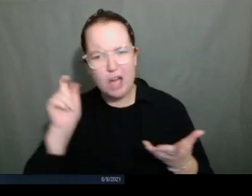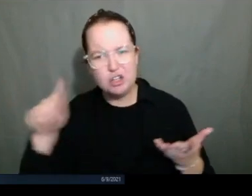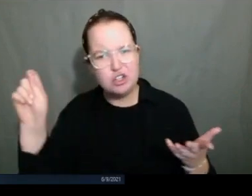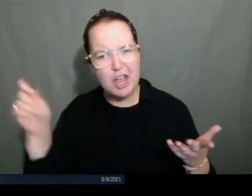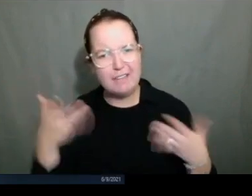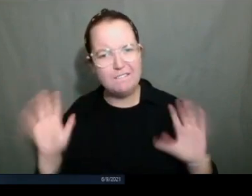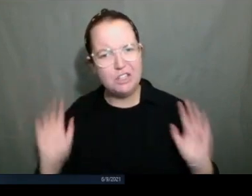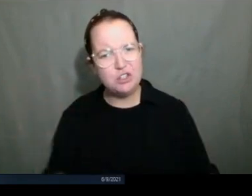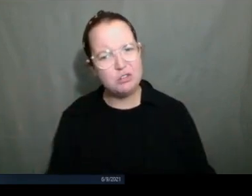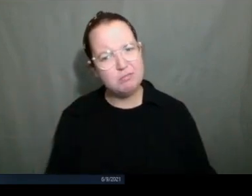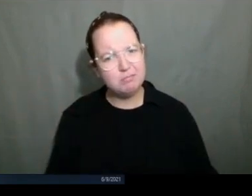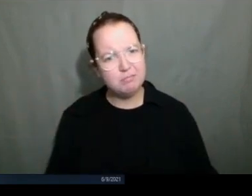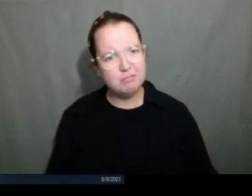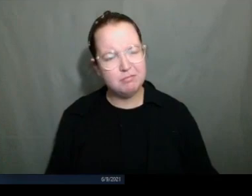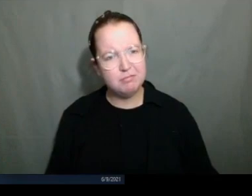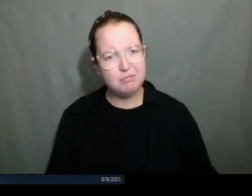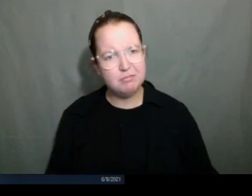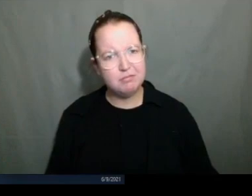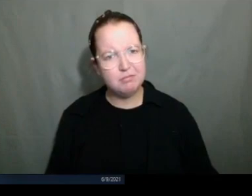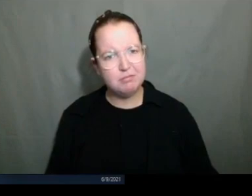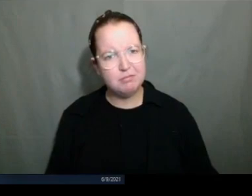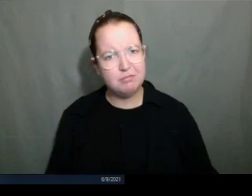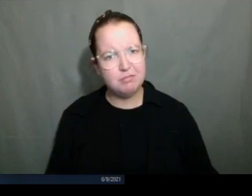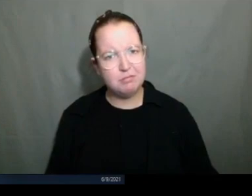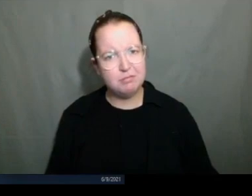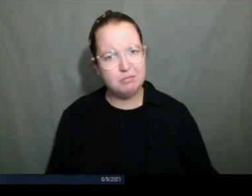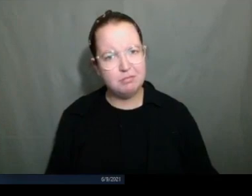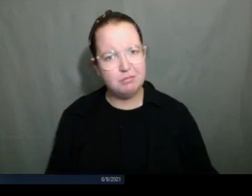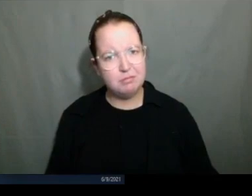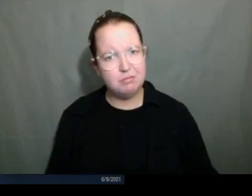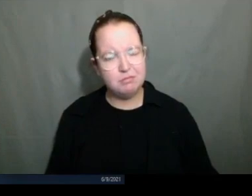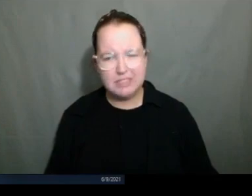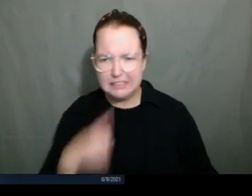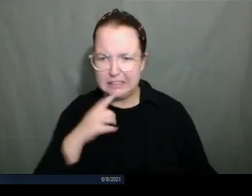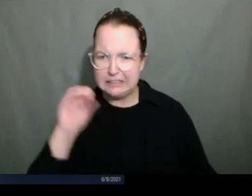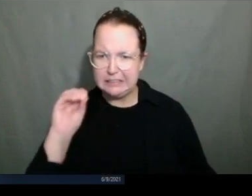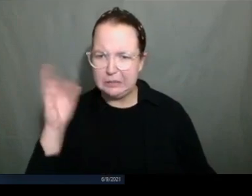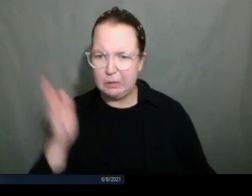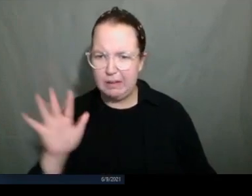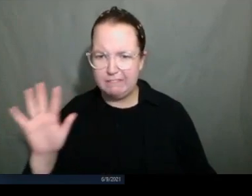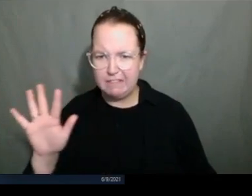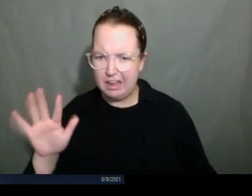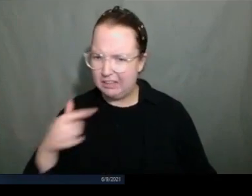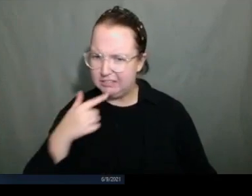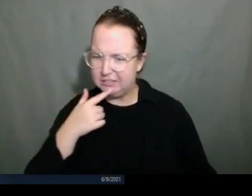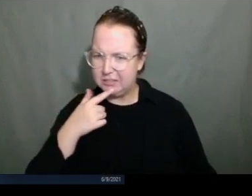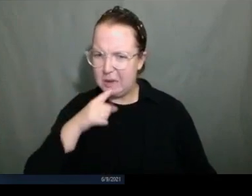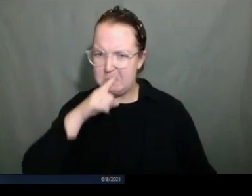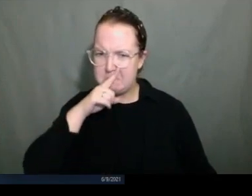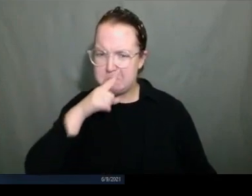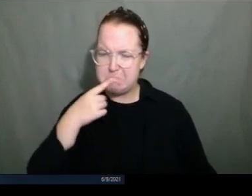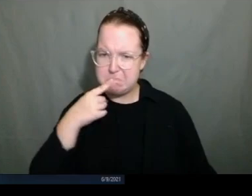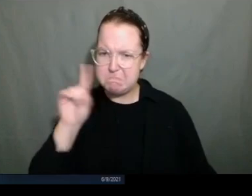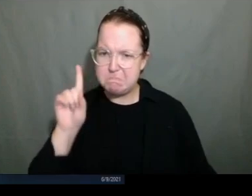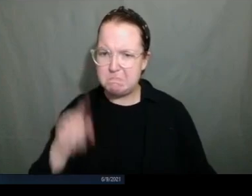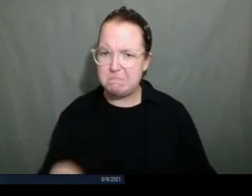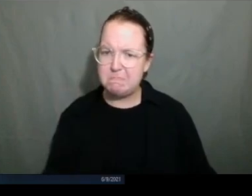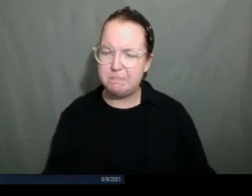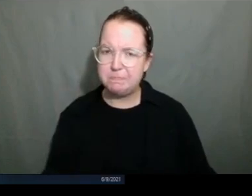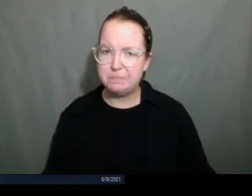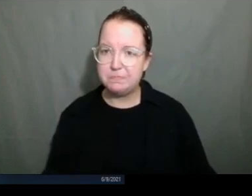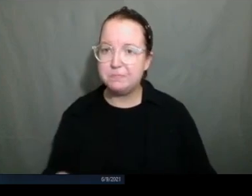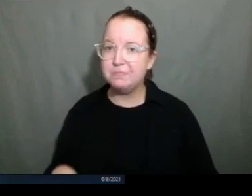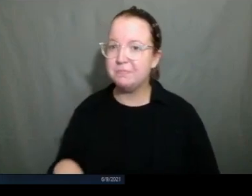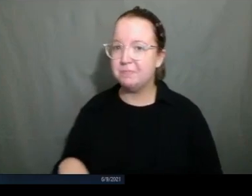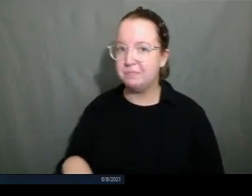needs, like something needs to still, it's still showing that it's there. 0 out of 5 needs to be done. So when you're accessing it through